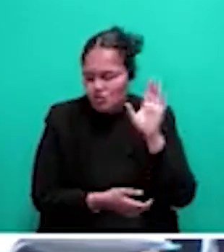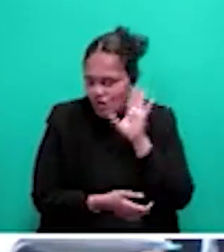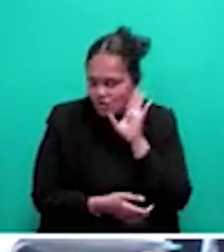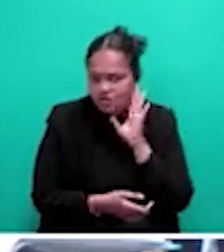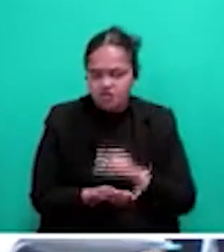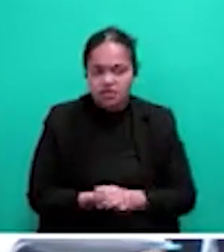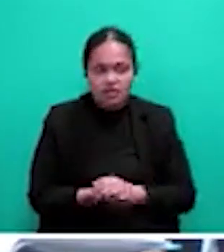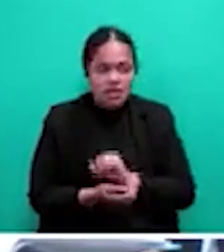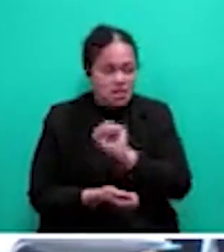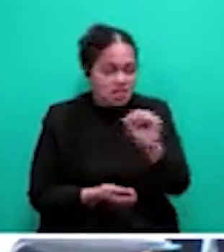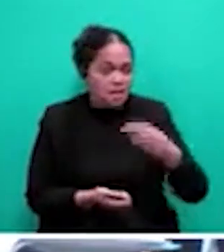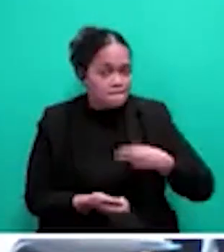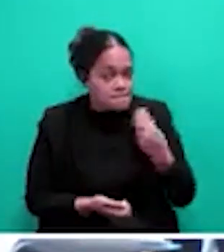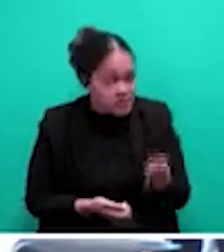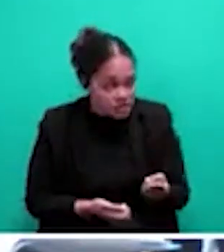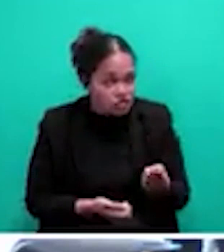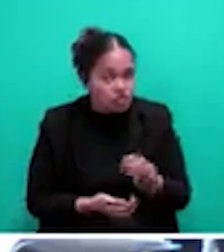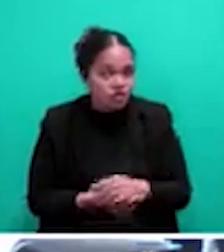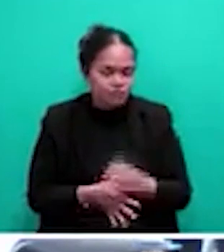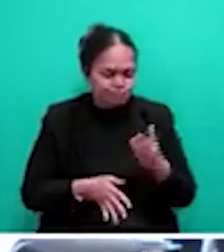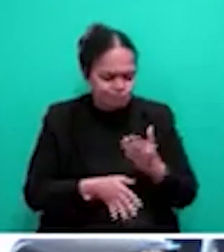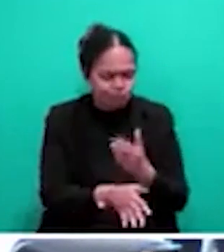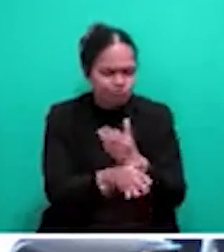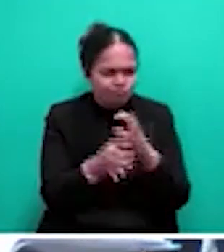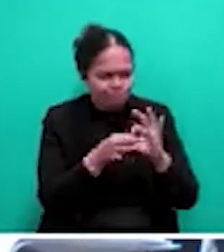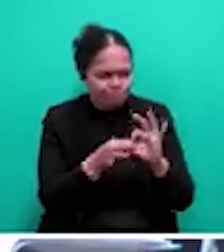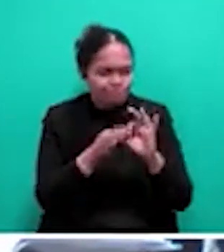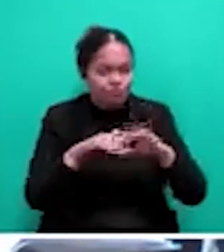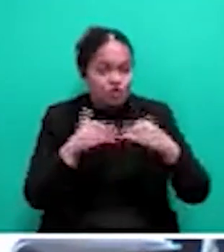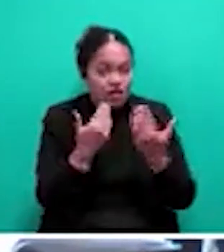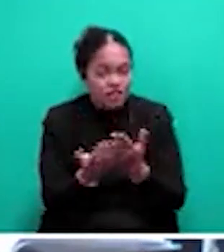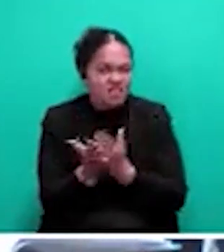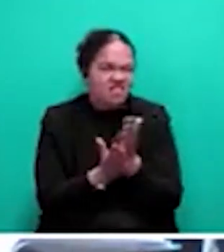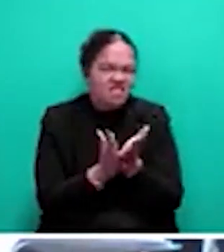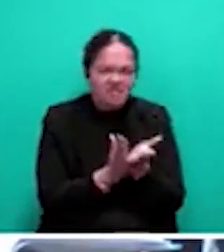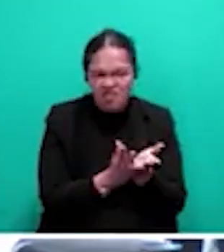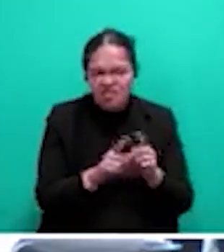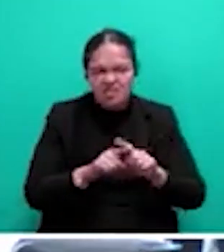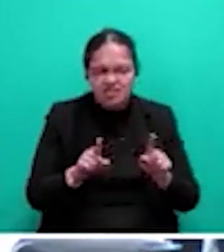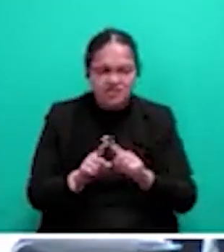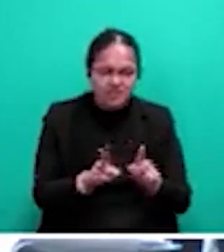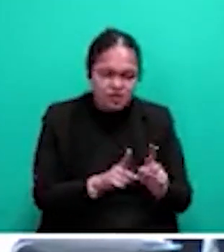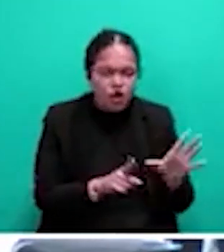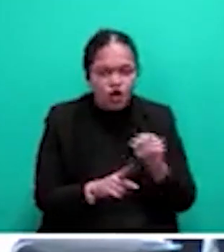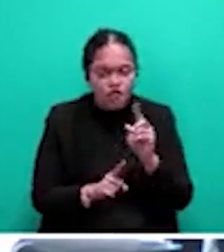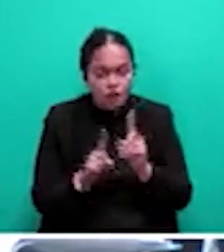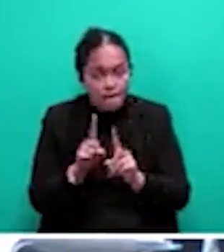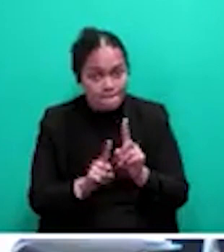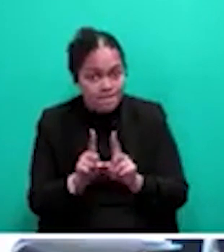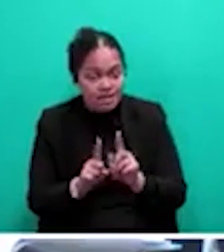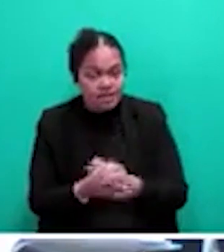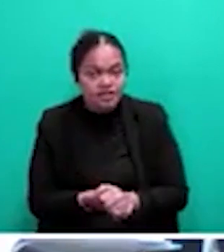Their mission was to weave together the diverse array of opinions in